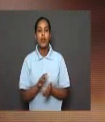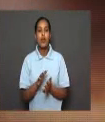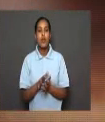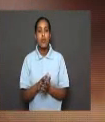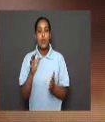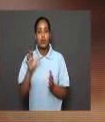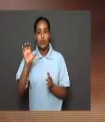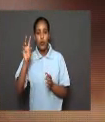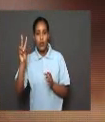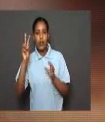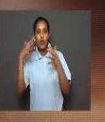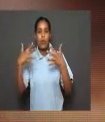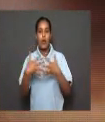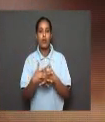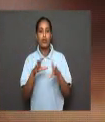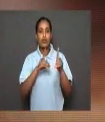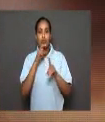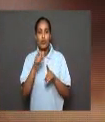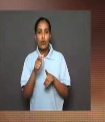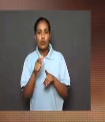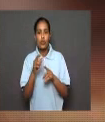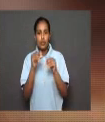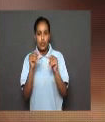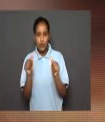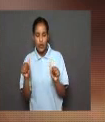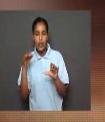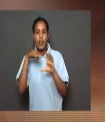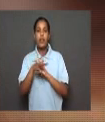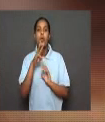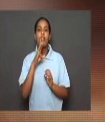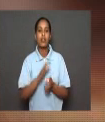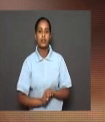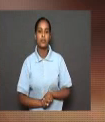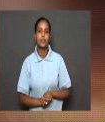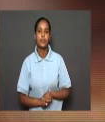Most covalent compounds do not dissolve in water.